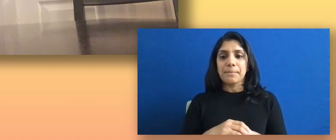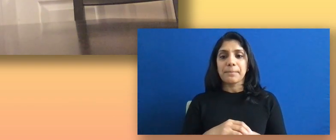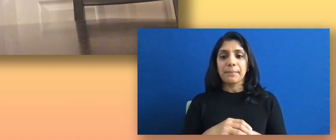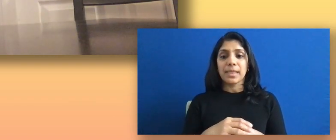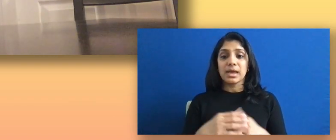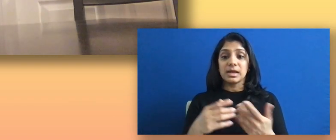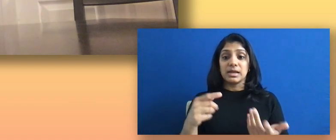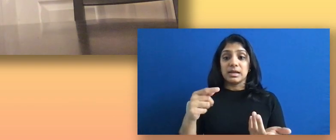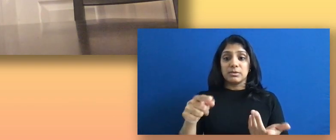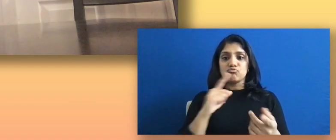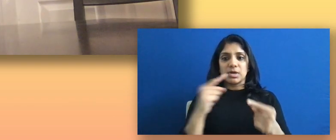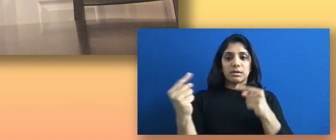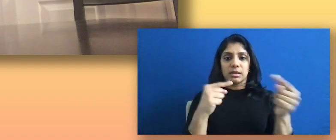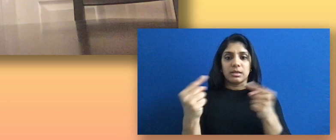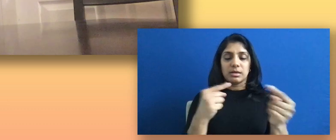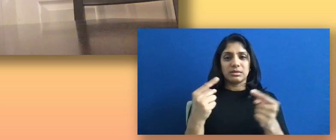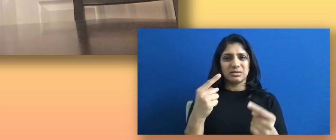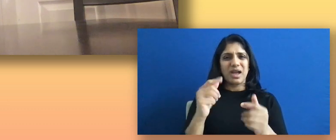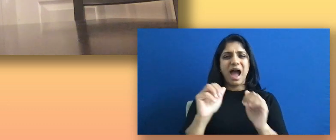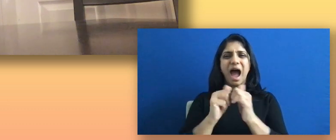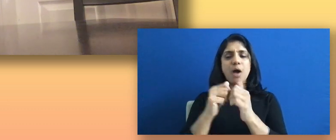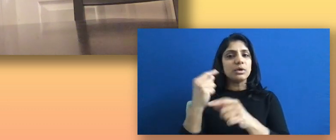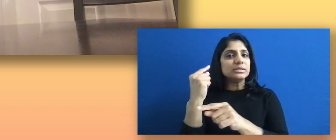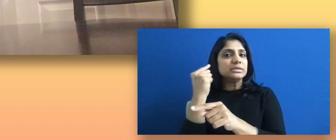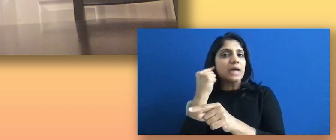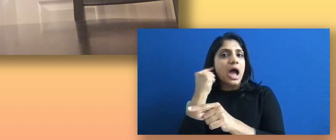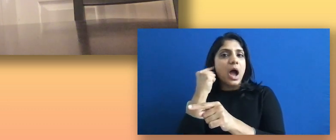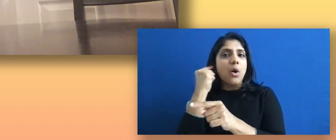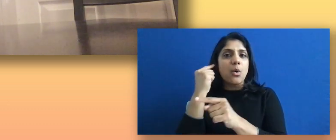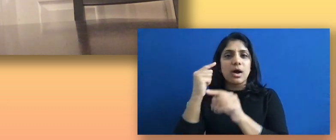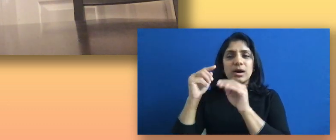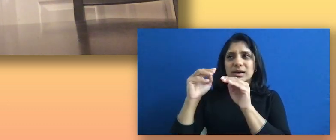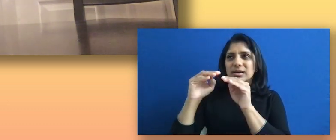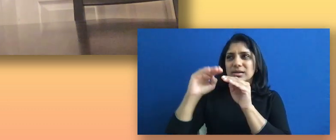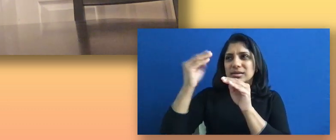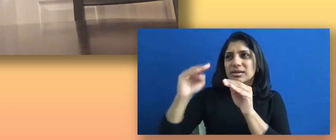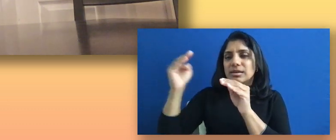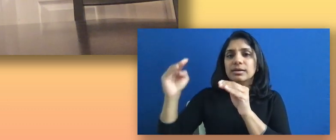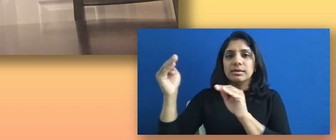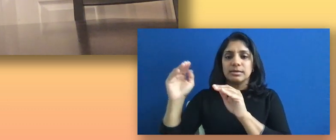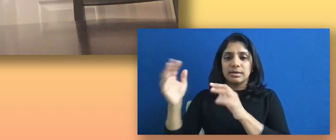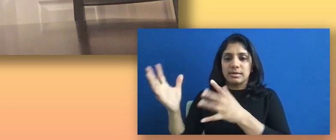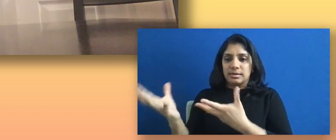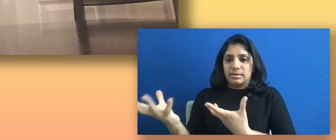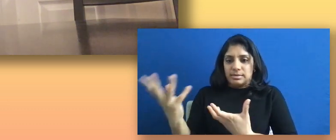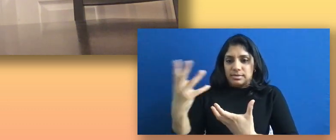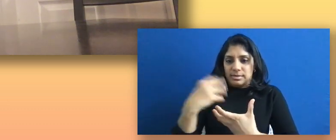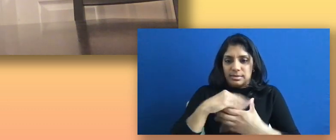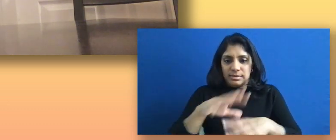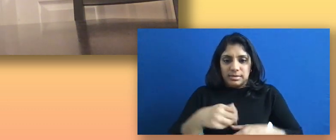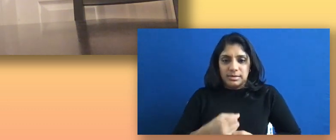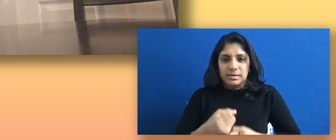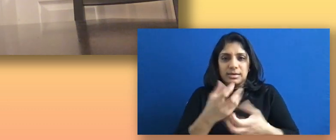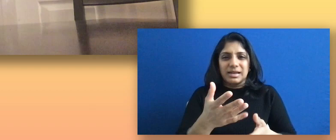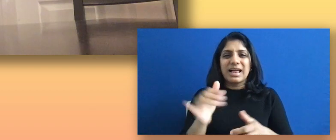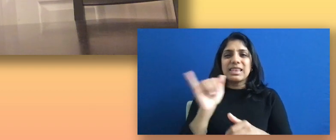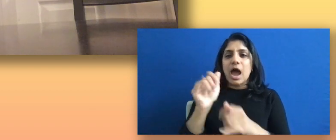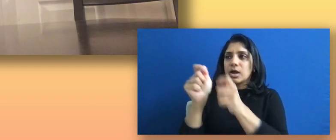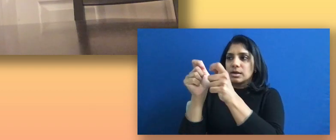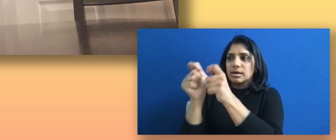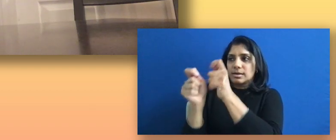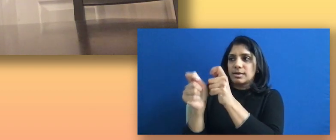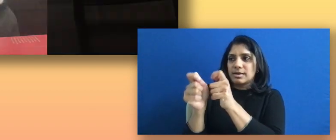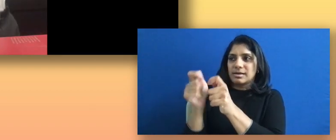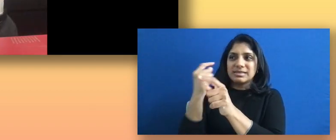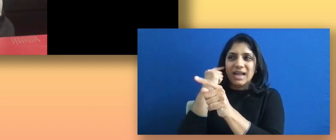meant to be tuning instructions. And tonight I want to clarify unequivocally that they were indeed